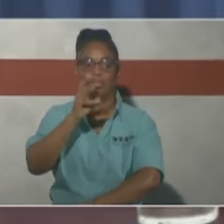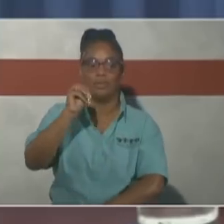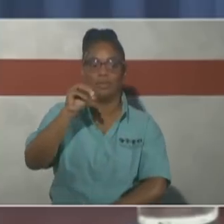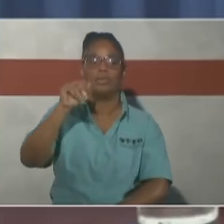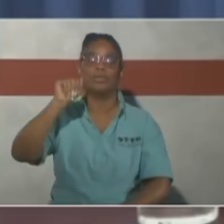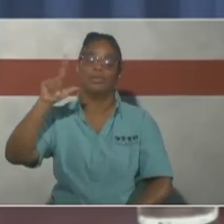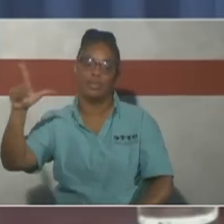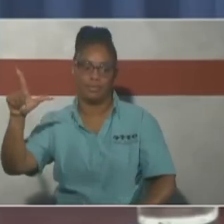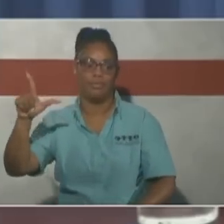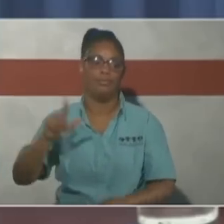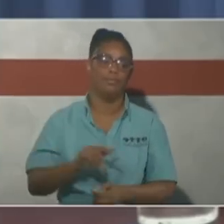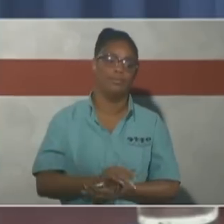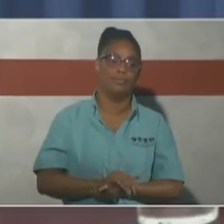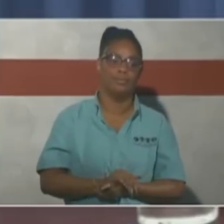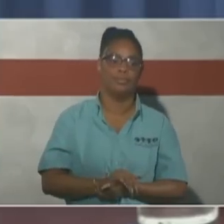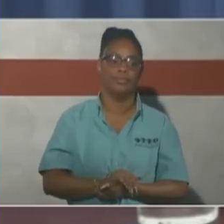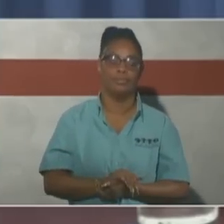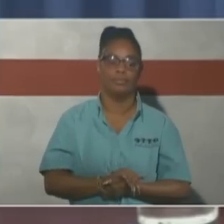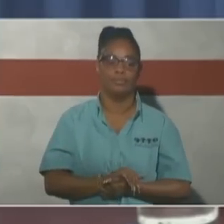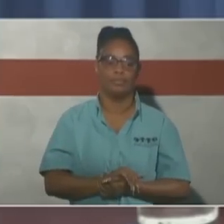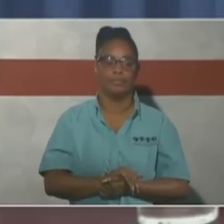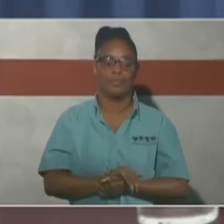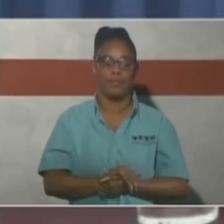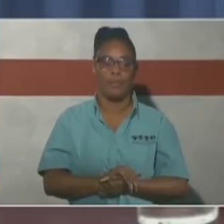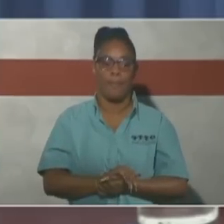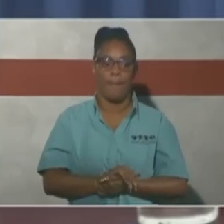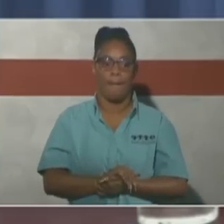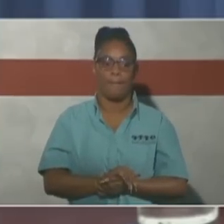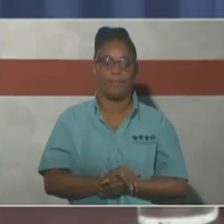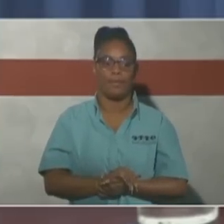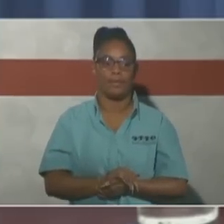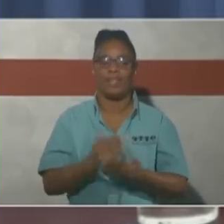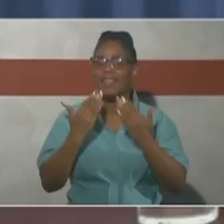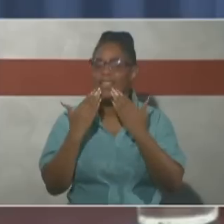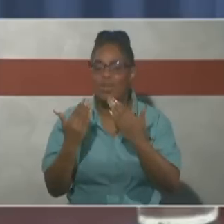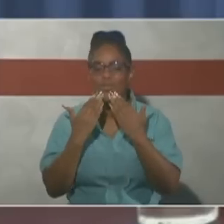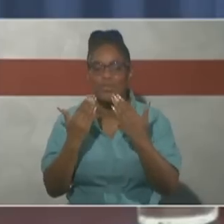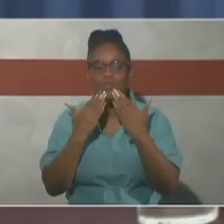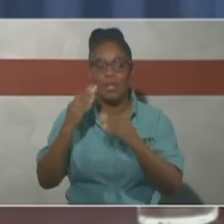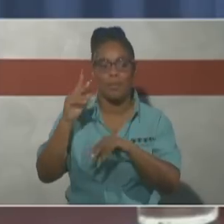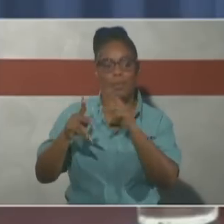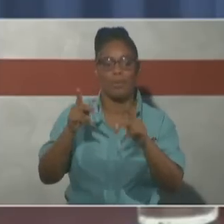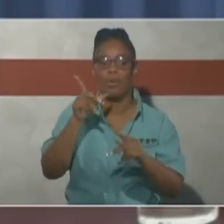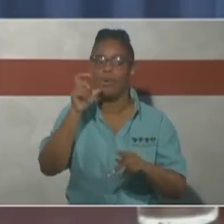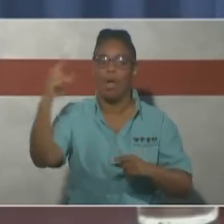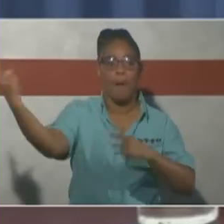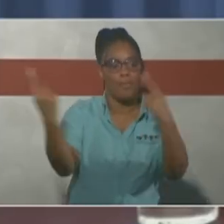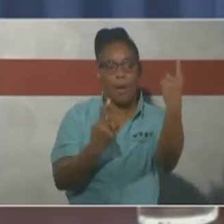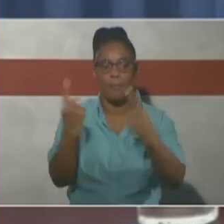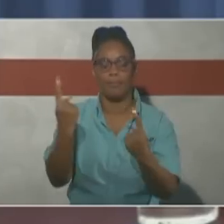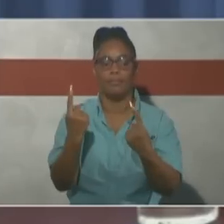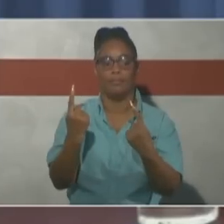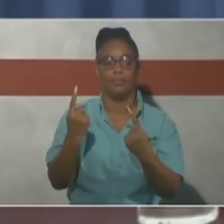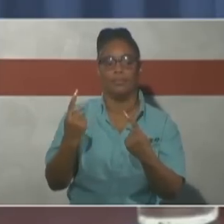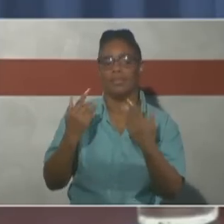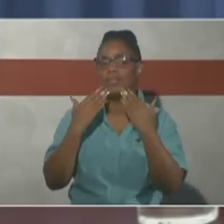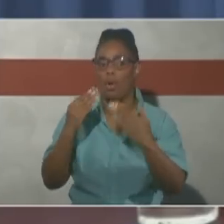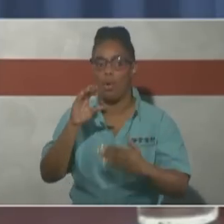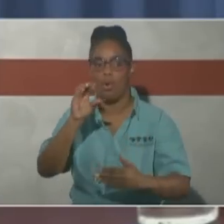COVID and influenza drive. Last weekend, we started the first mall